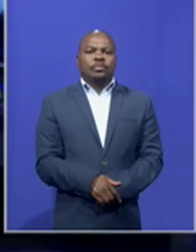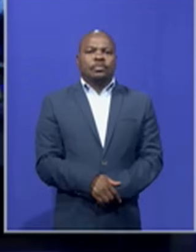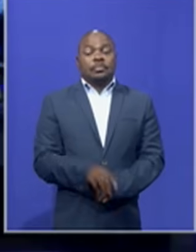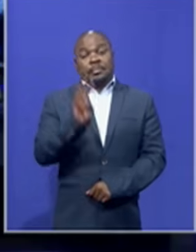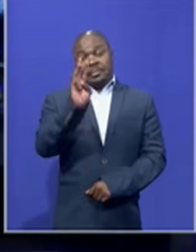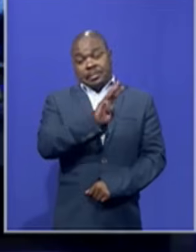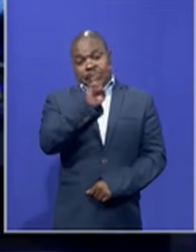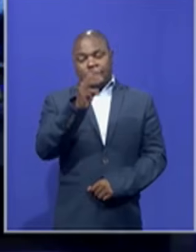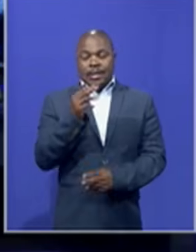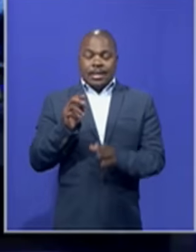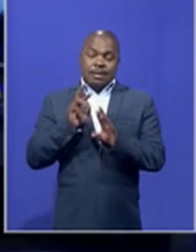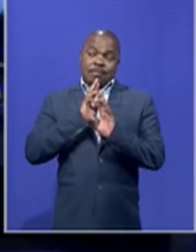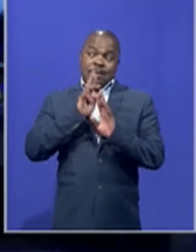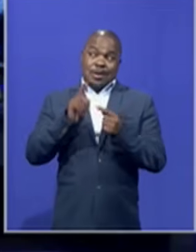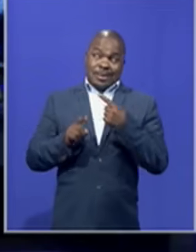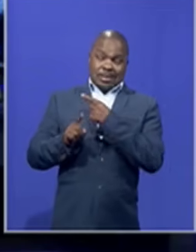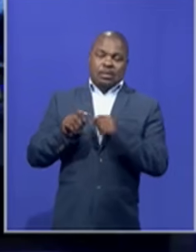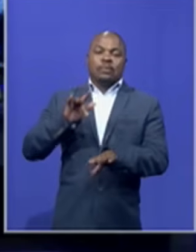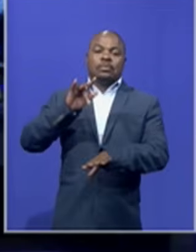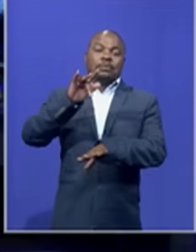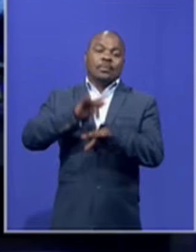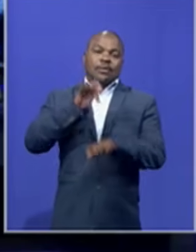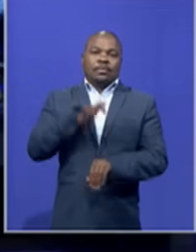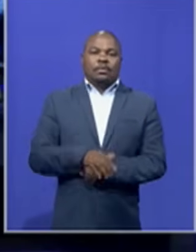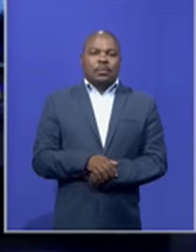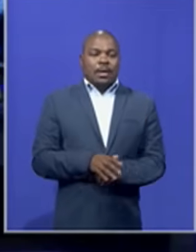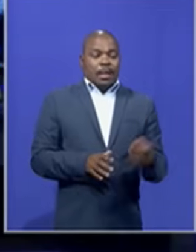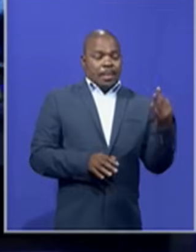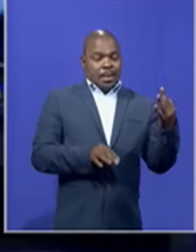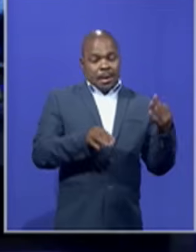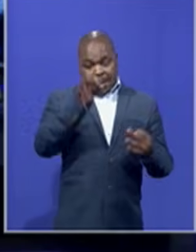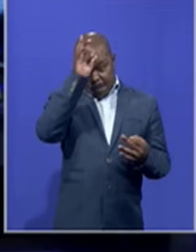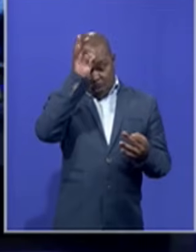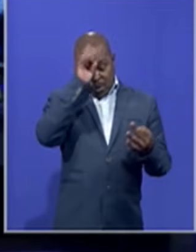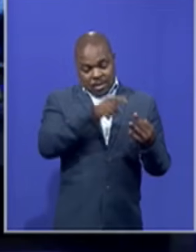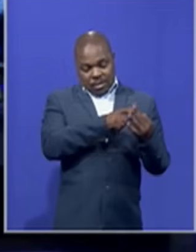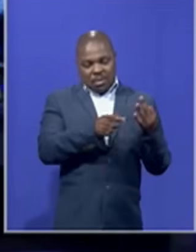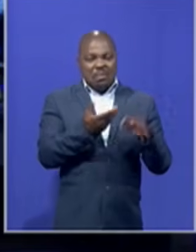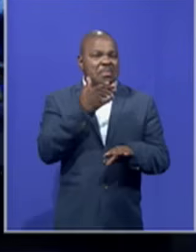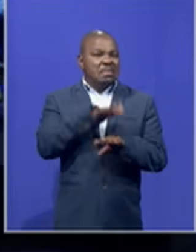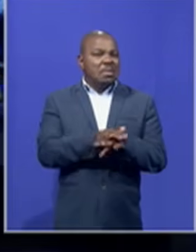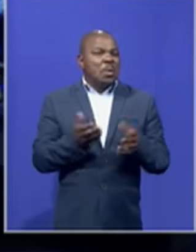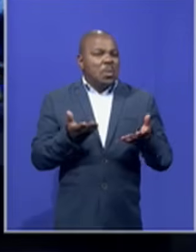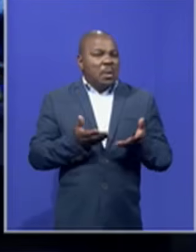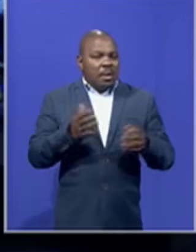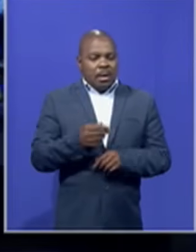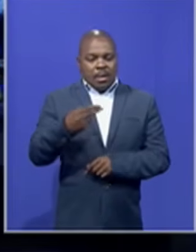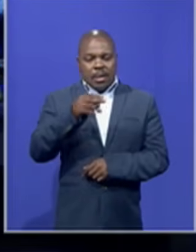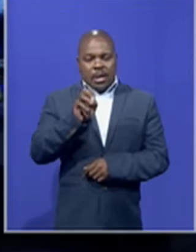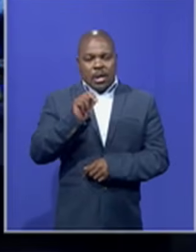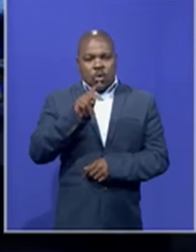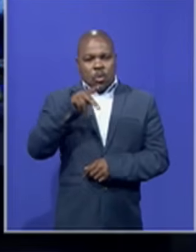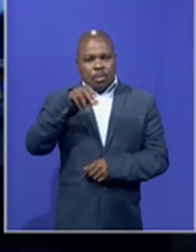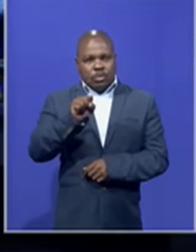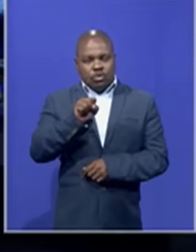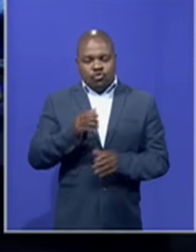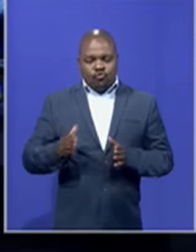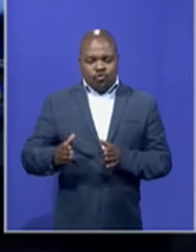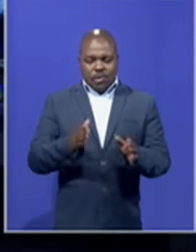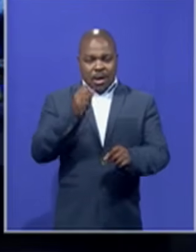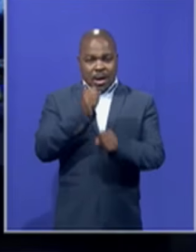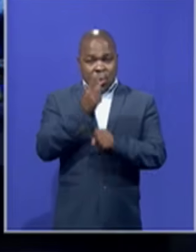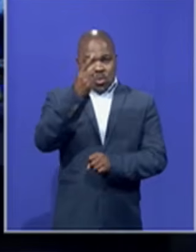Muela hloko re tlaleho ena e kana ya o ama maikutlo ba malapa a di-constable tse 3 tseo ditopo tsa tsona di leng tsa ntshwano kenya Henops e Centurion provinceng